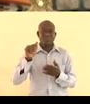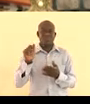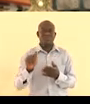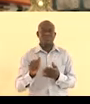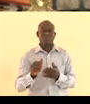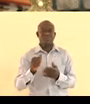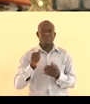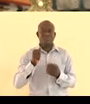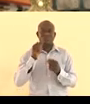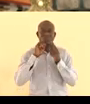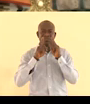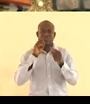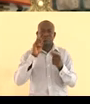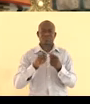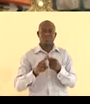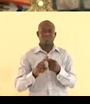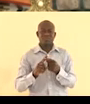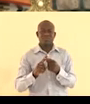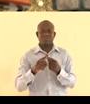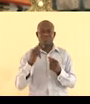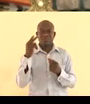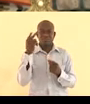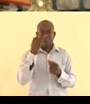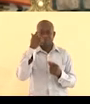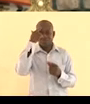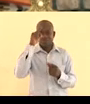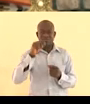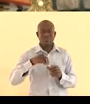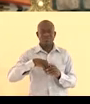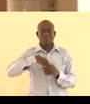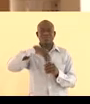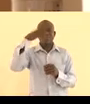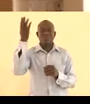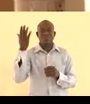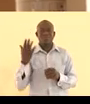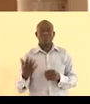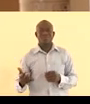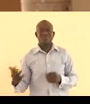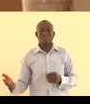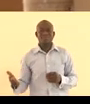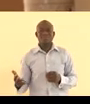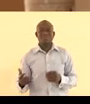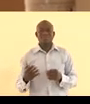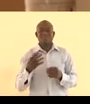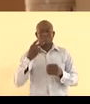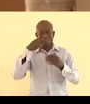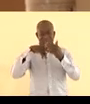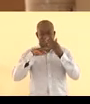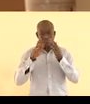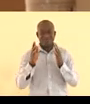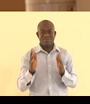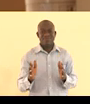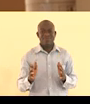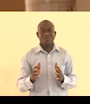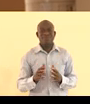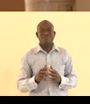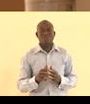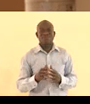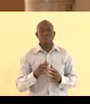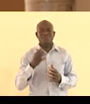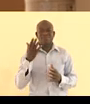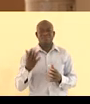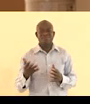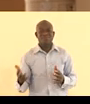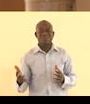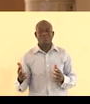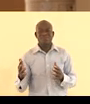were mainly looking for external things like knowledge, prophecy, like